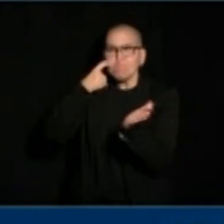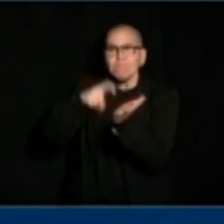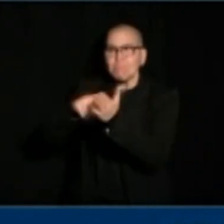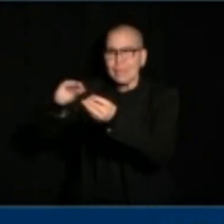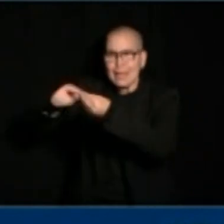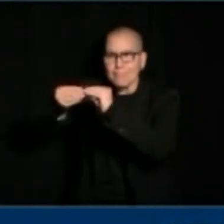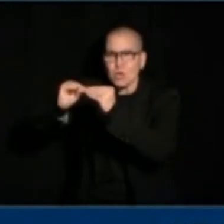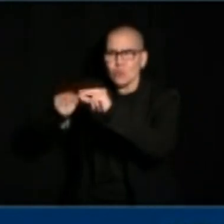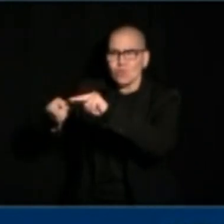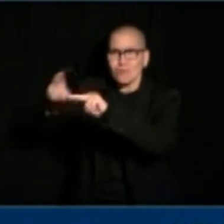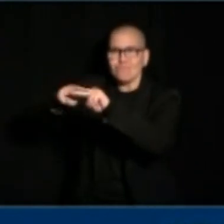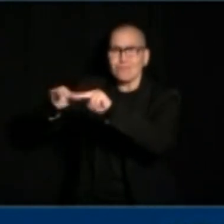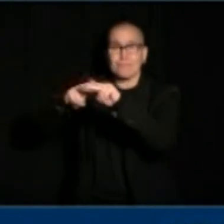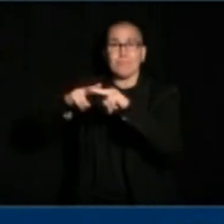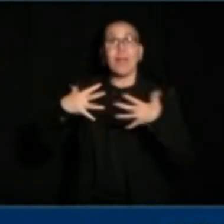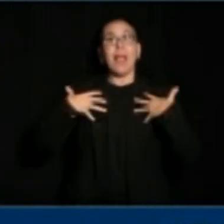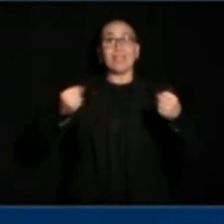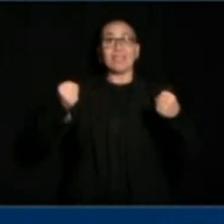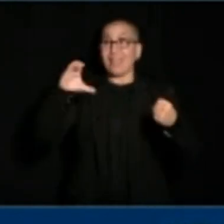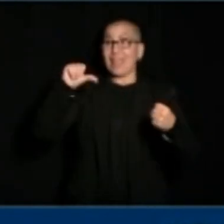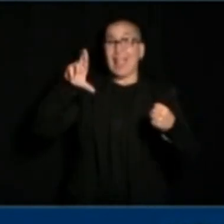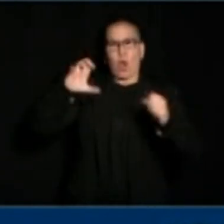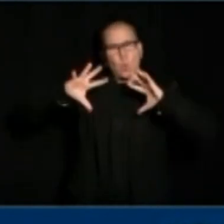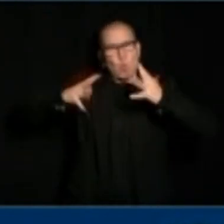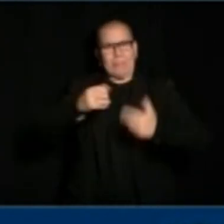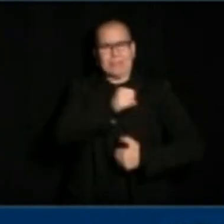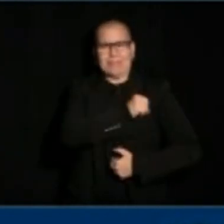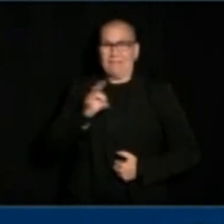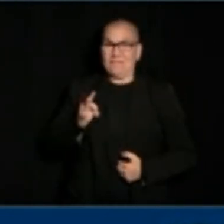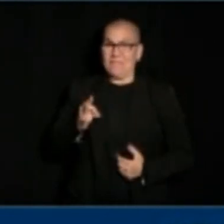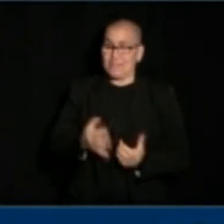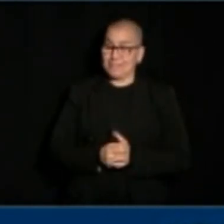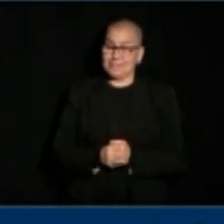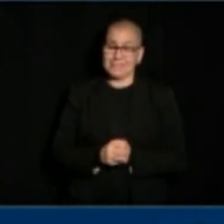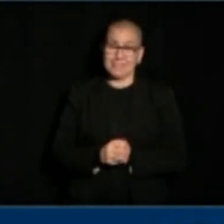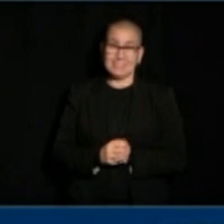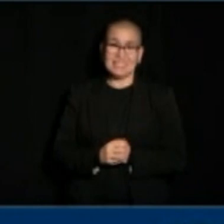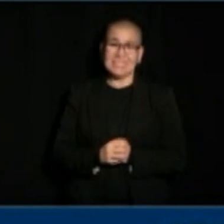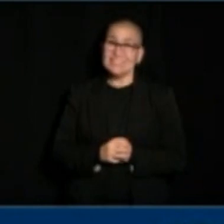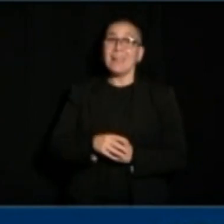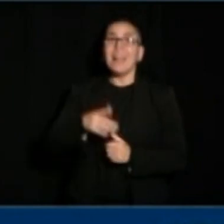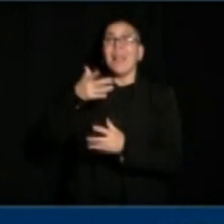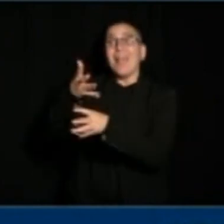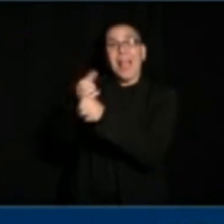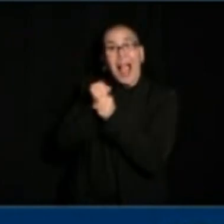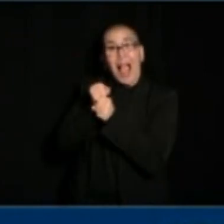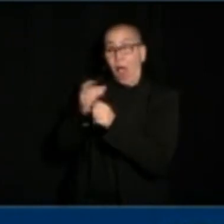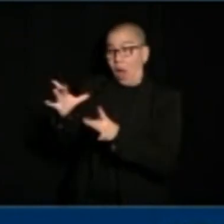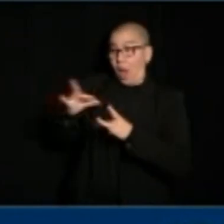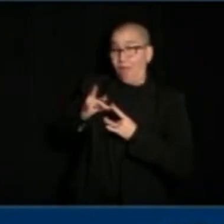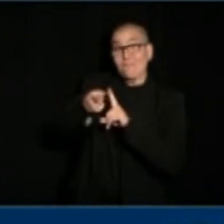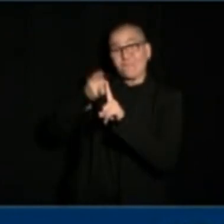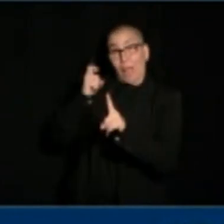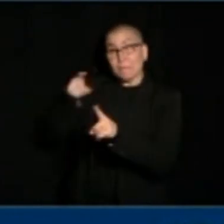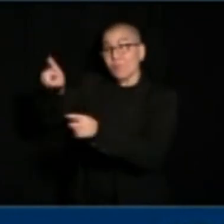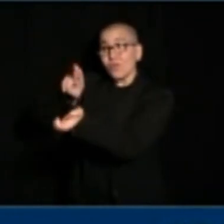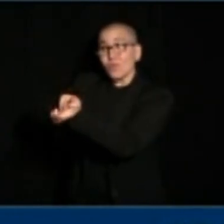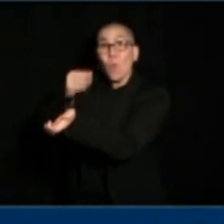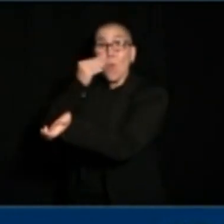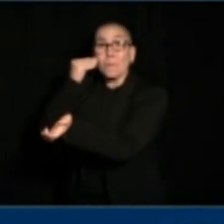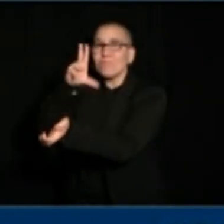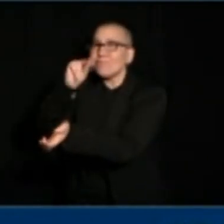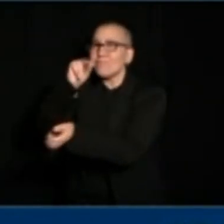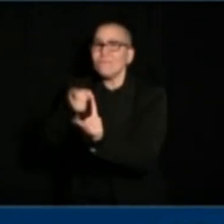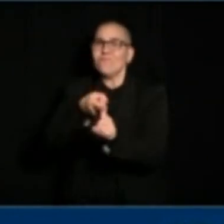healthcare workers are not getting it in the facilities. They're getting it in the community, by community spread. Either they stopped at